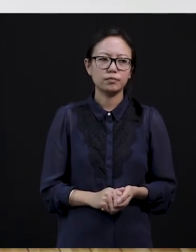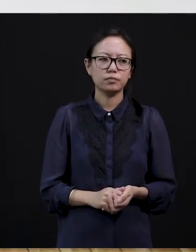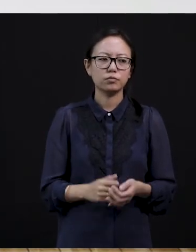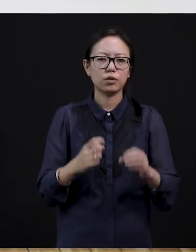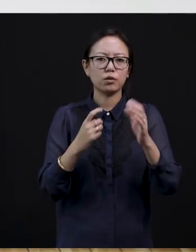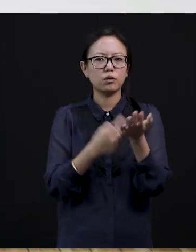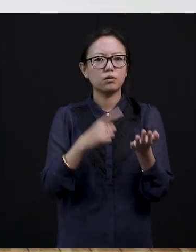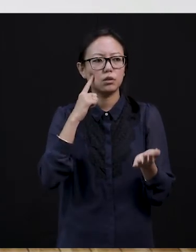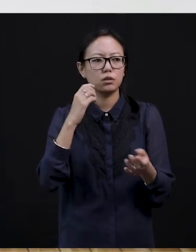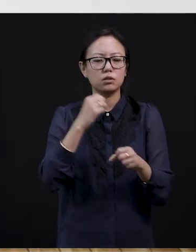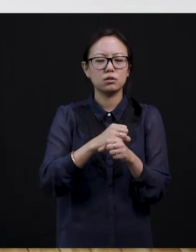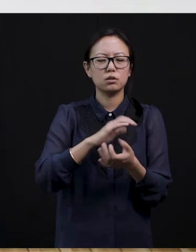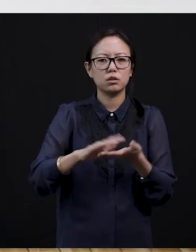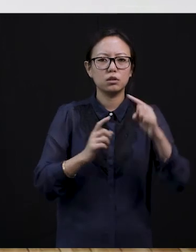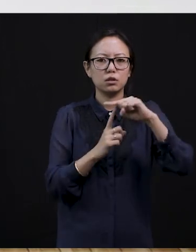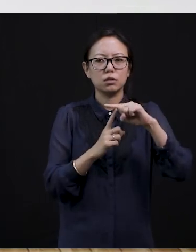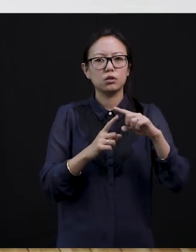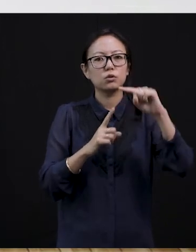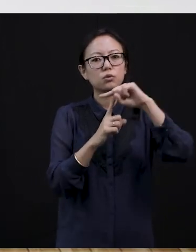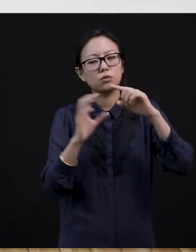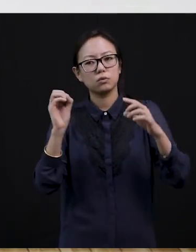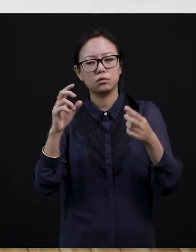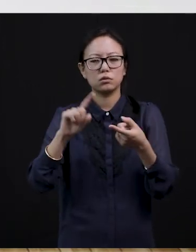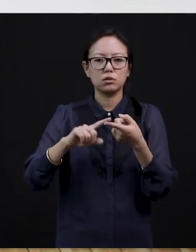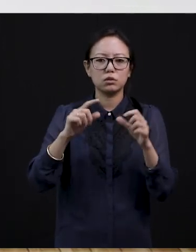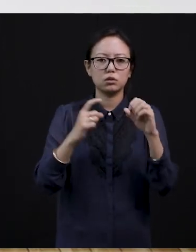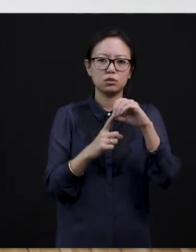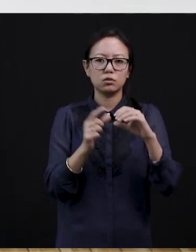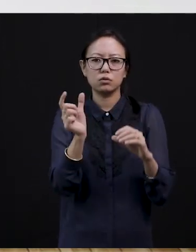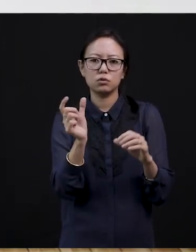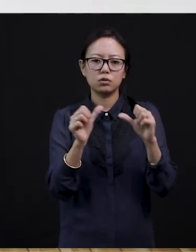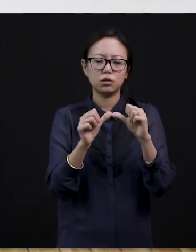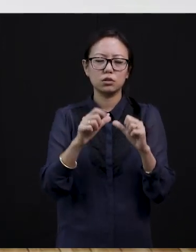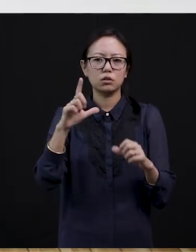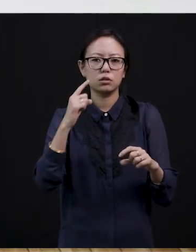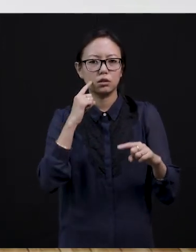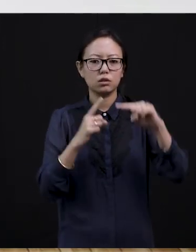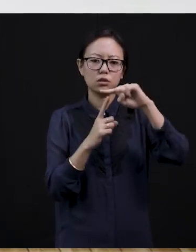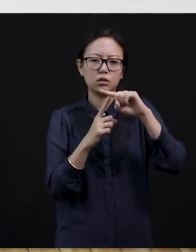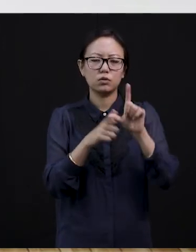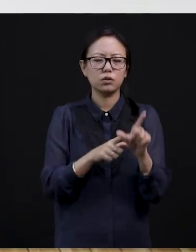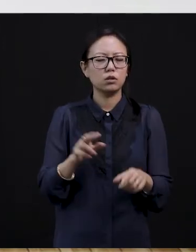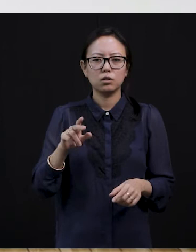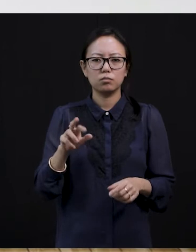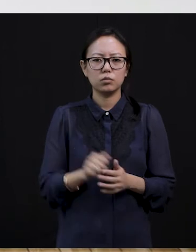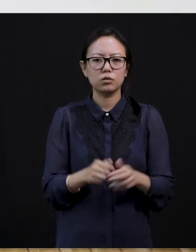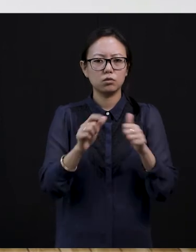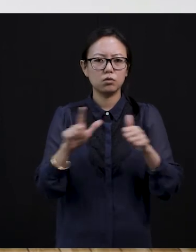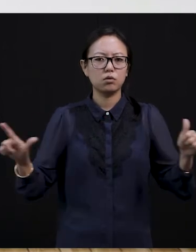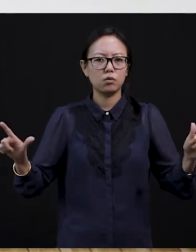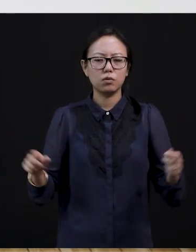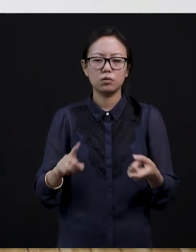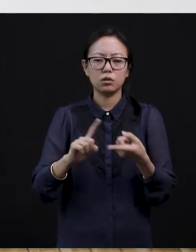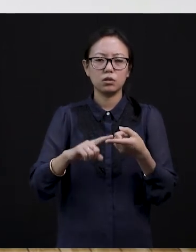for everyone. Then there were few steps that establishes the concept of democracy.